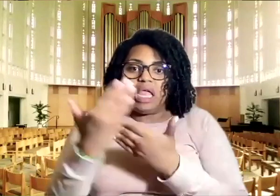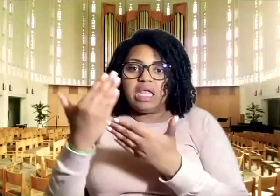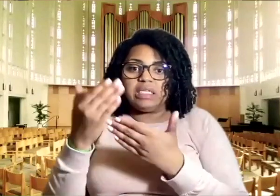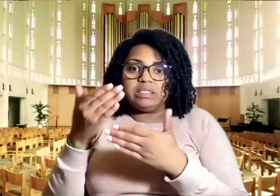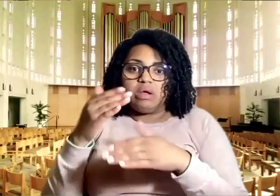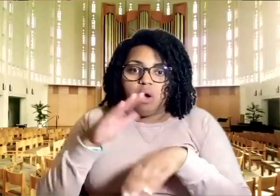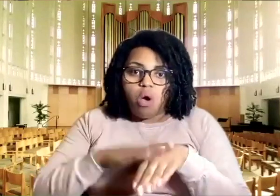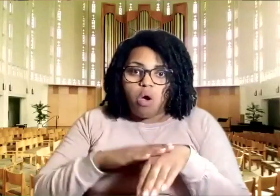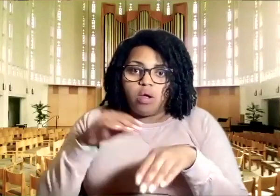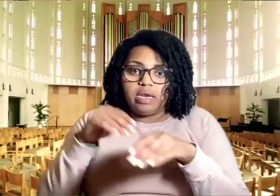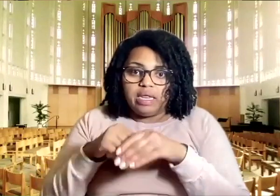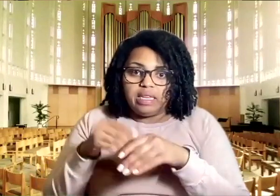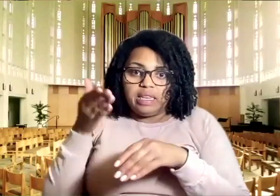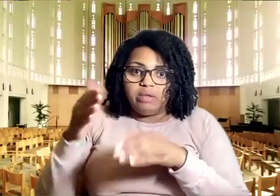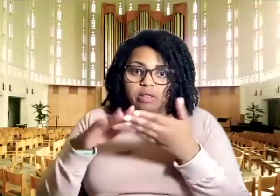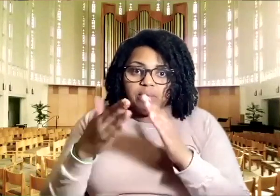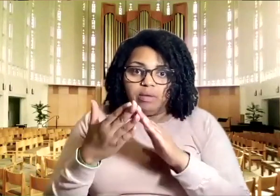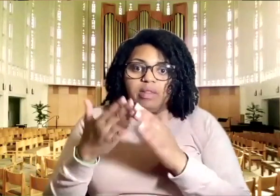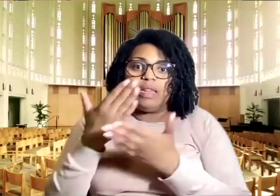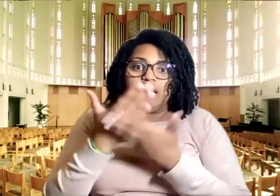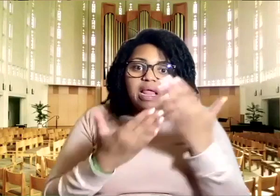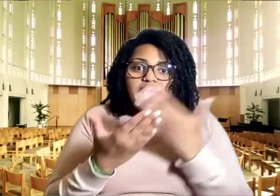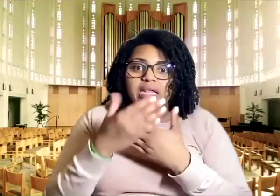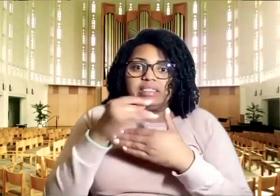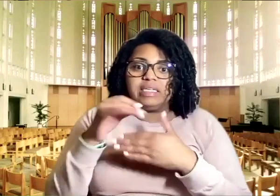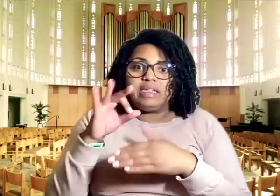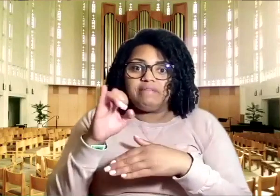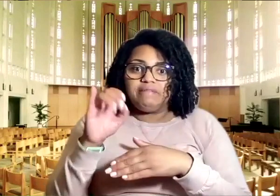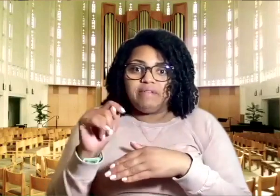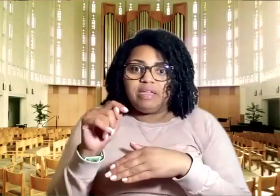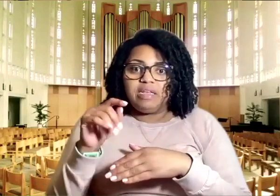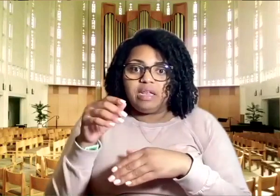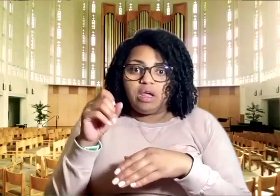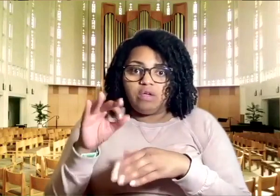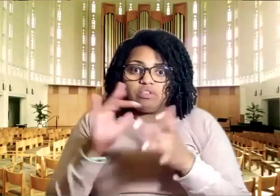work to support social justice.